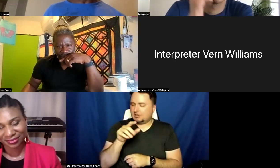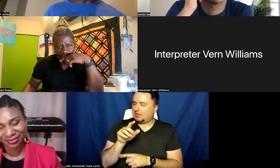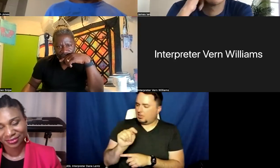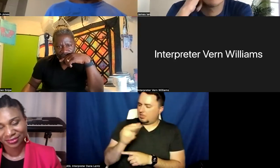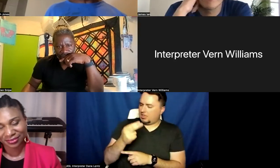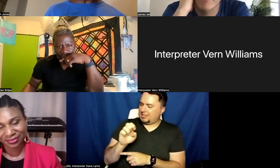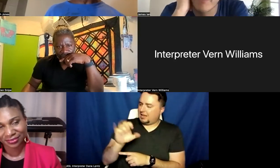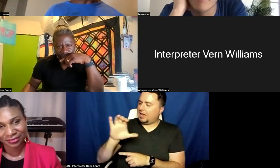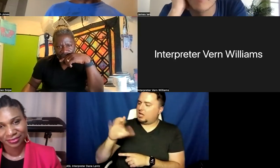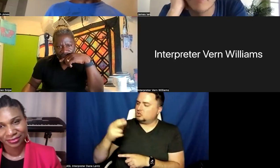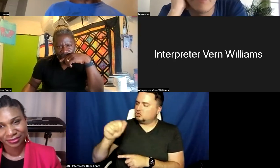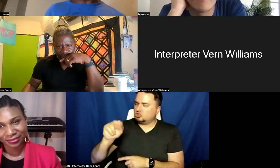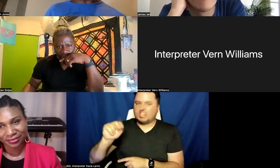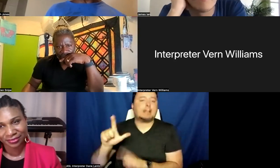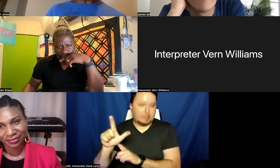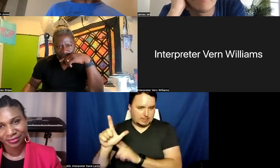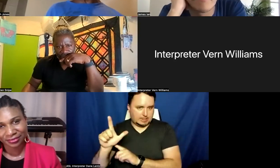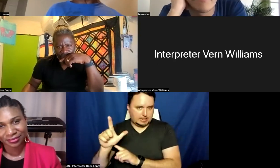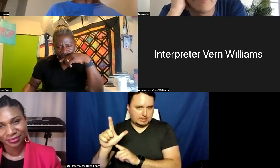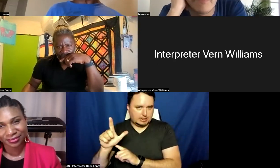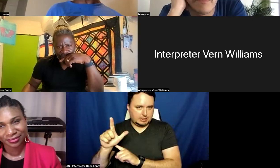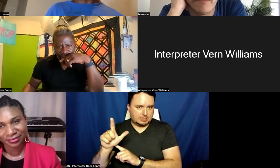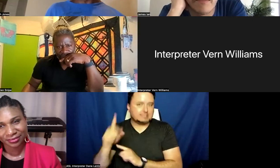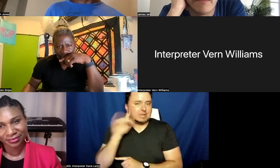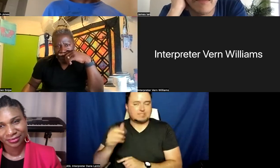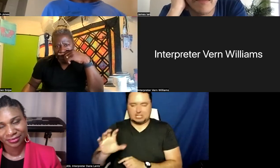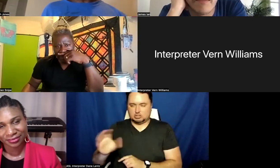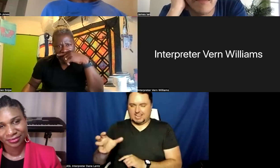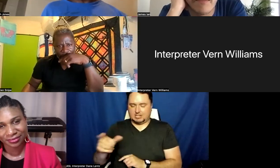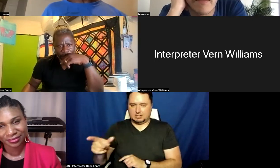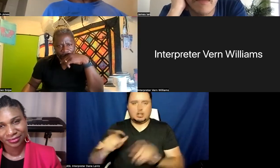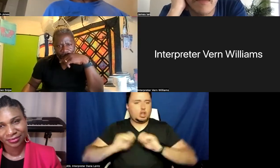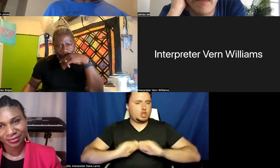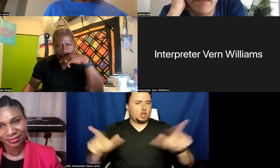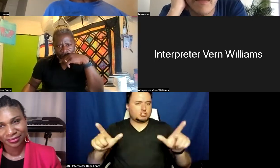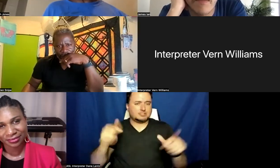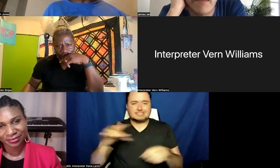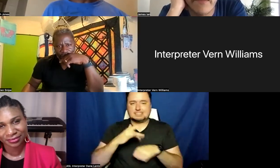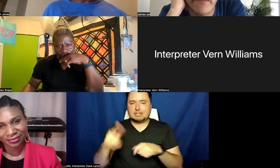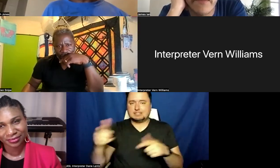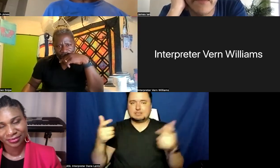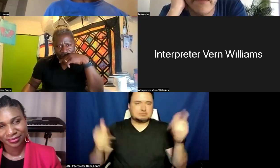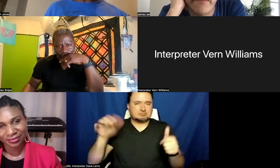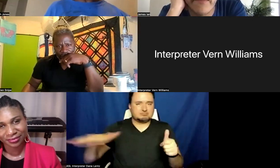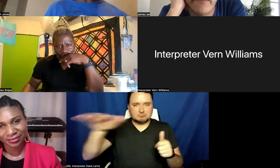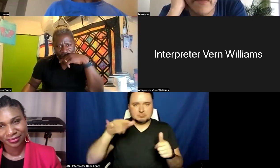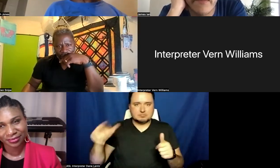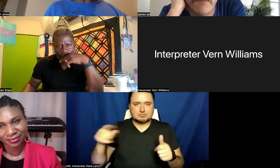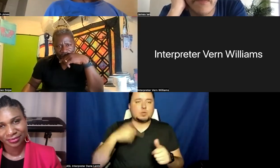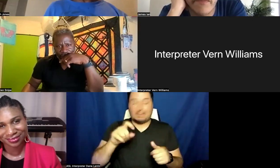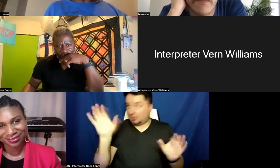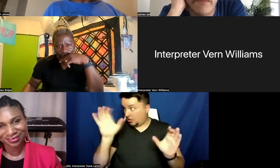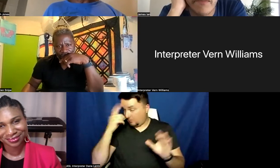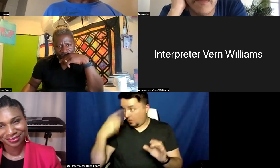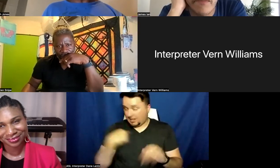DACHNL, The Channel, launching just to give this a bigger space and a bigger platform, so you don't have to go look for us